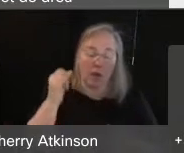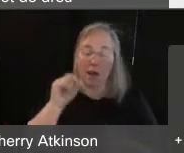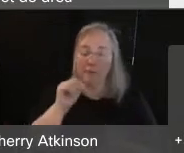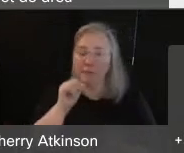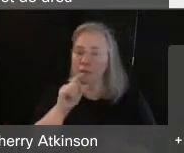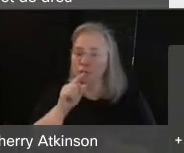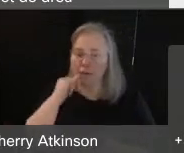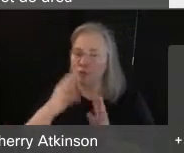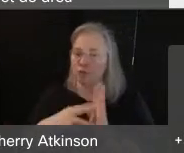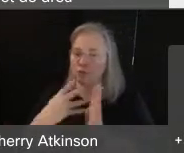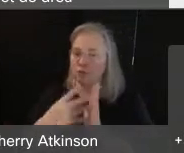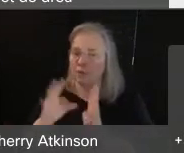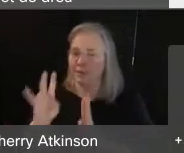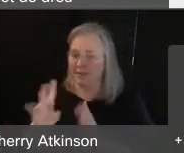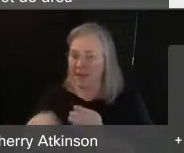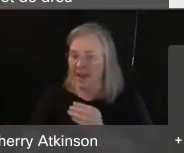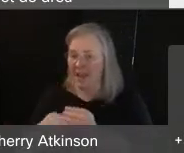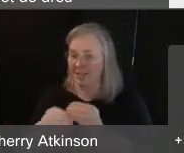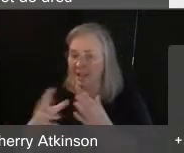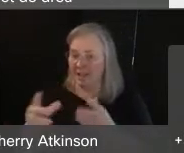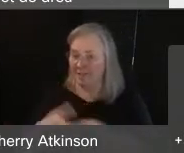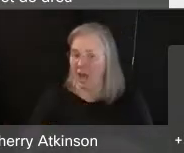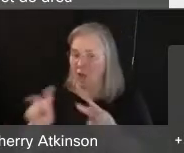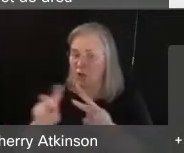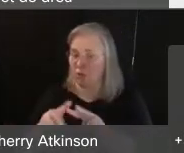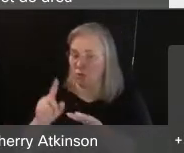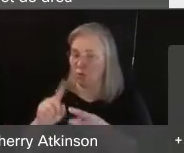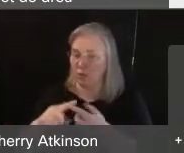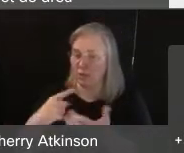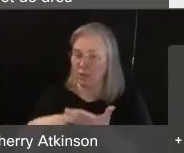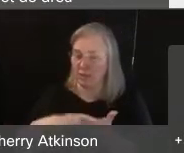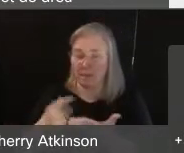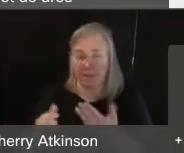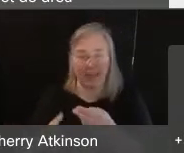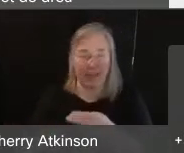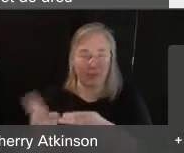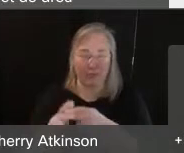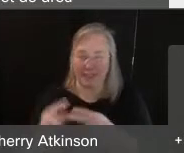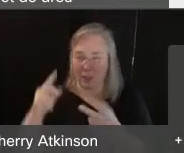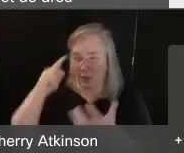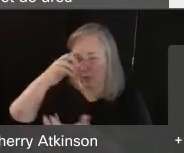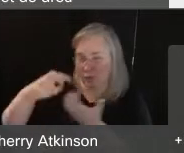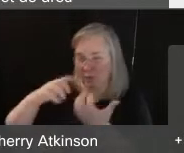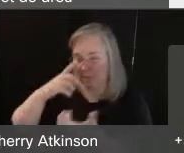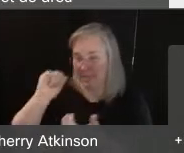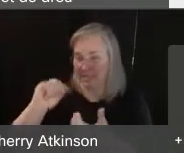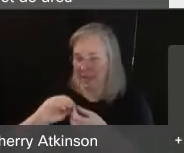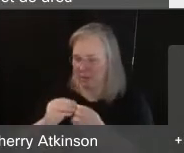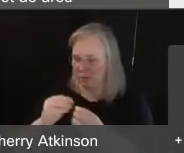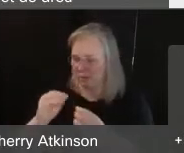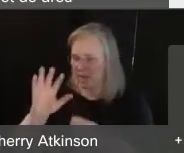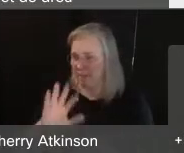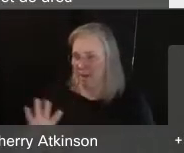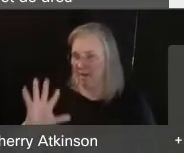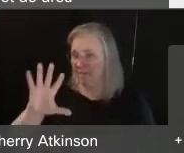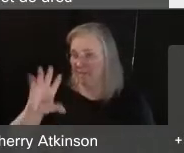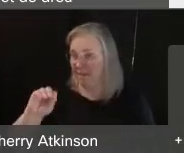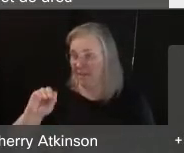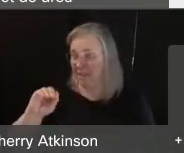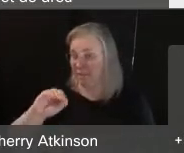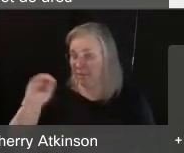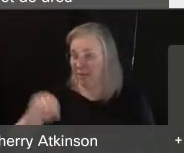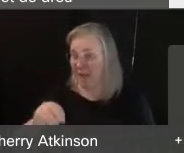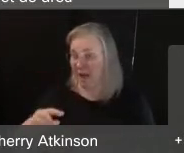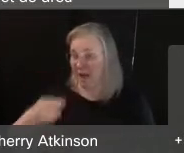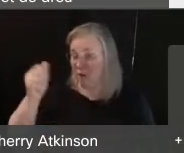to the discussion, and it might increase the confusion since the numbers are about 50% higher on a per pupil current